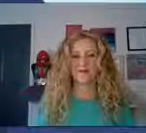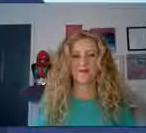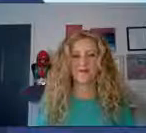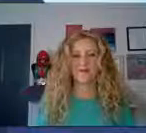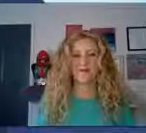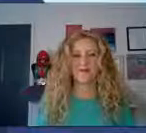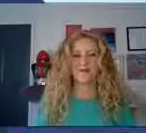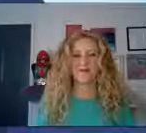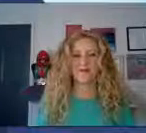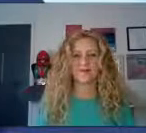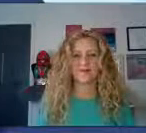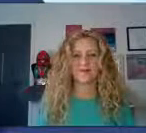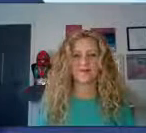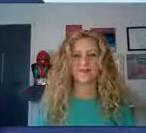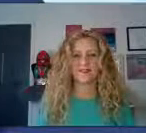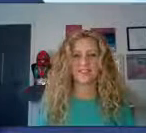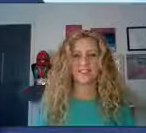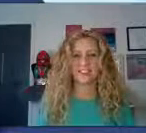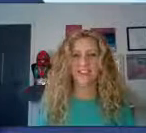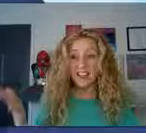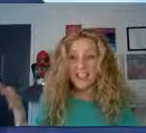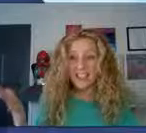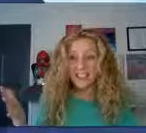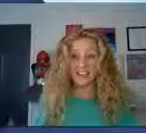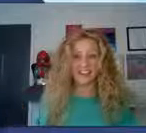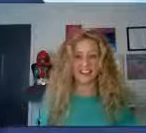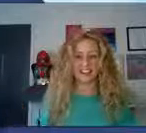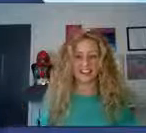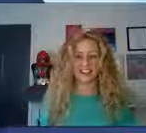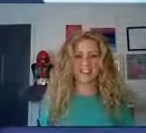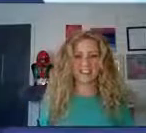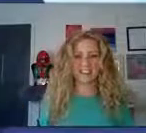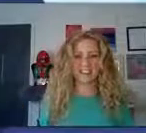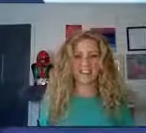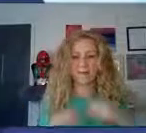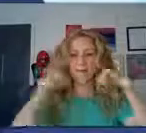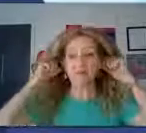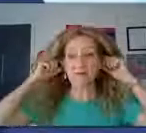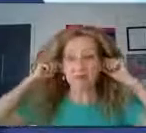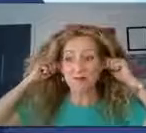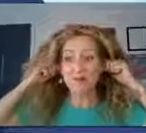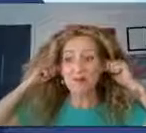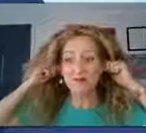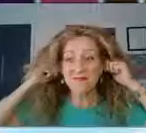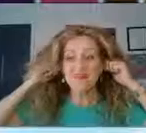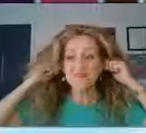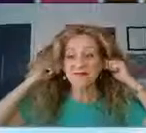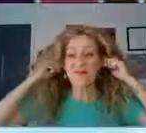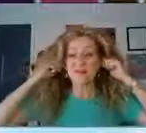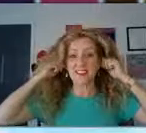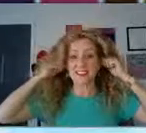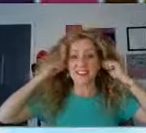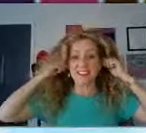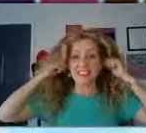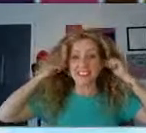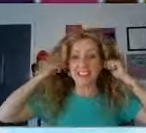Exactly. I know lots of verses about that in the Bible. Tell us. Friends, wiggle your ears if you're ready to learn a verse with me. I'm